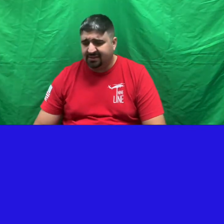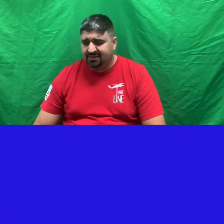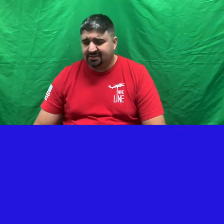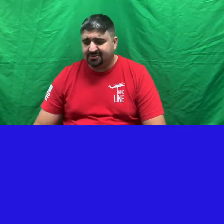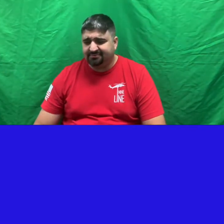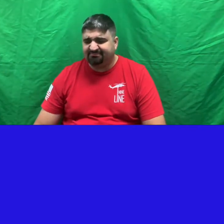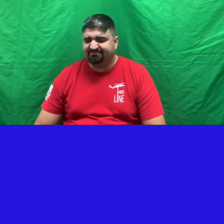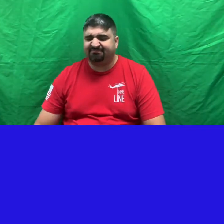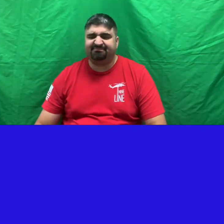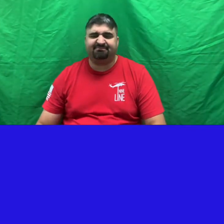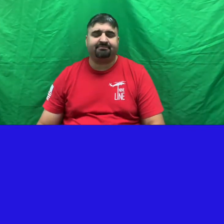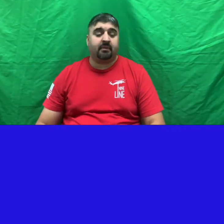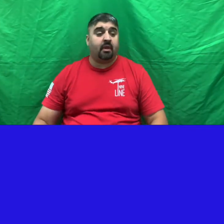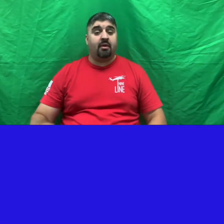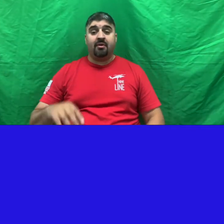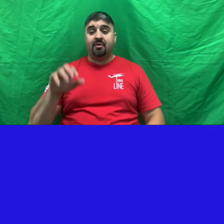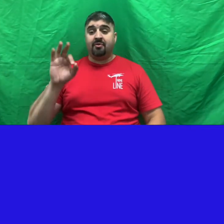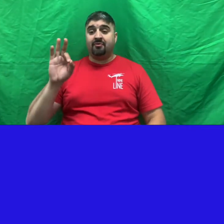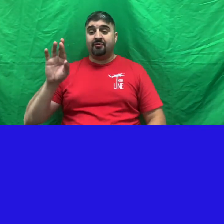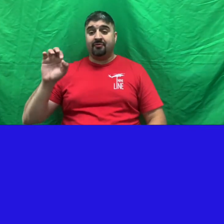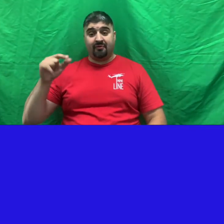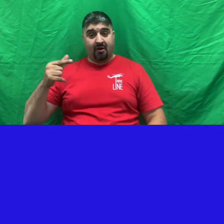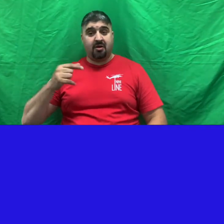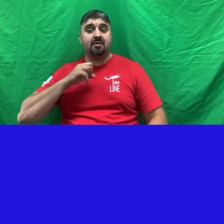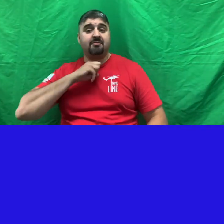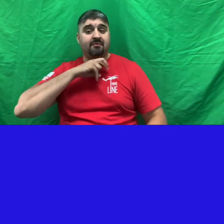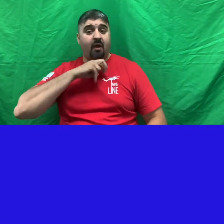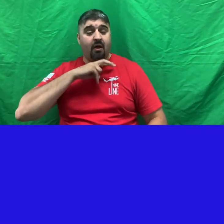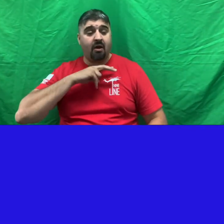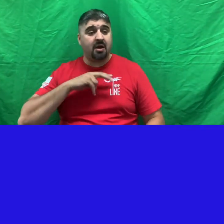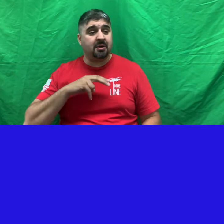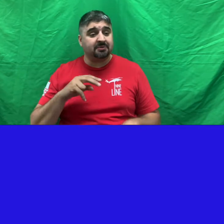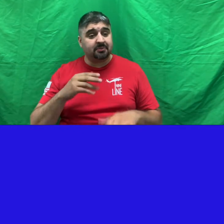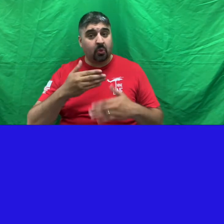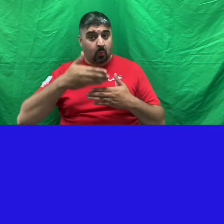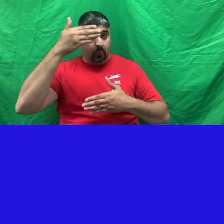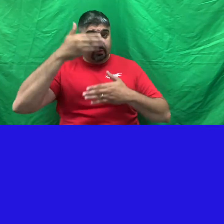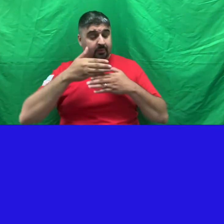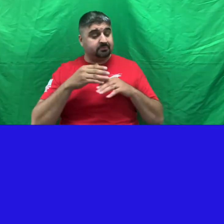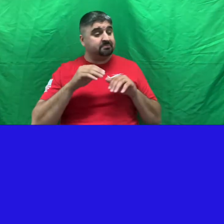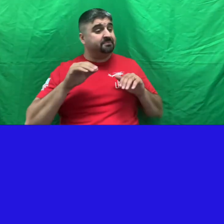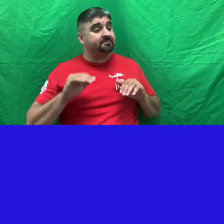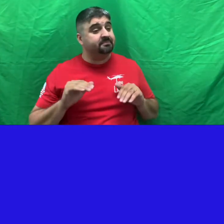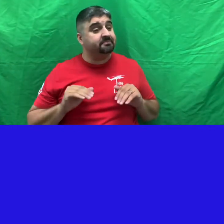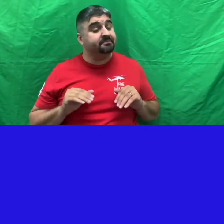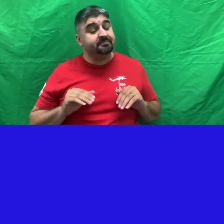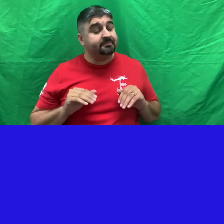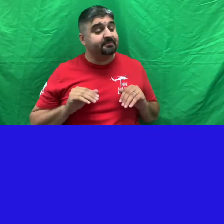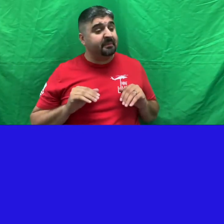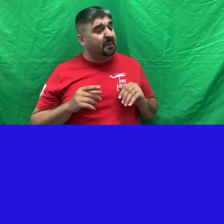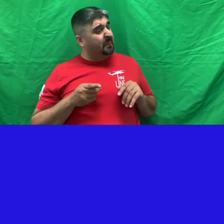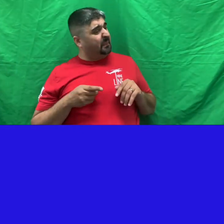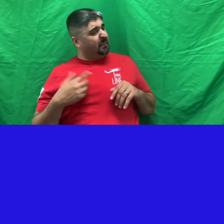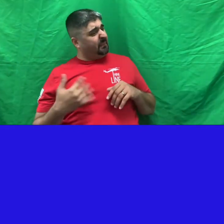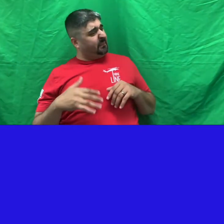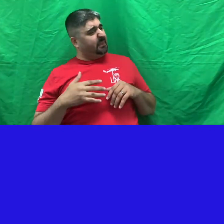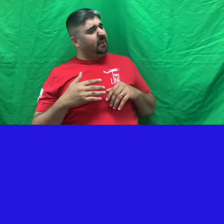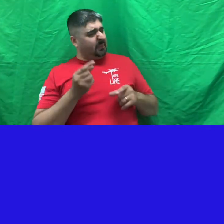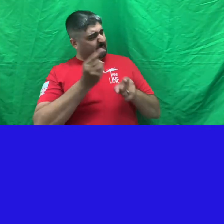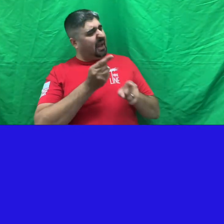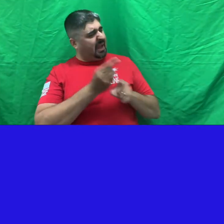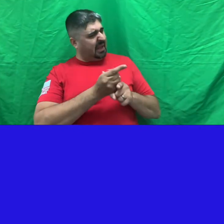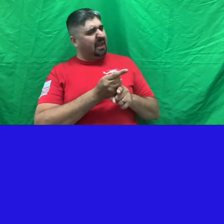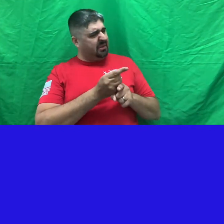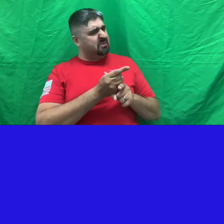Frog looked through the window. "Toad, you are right," said Frog. "It is a